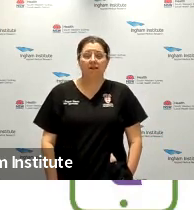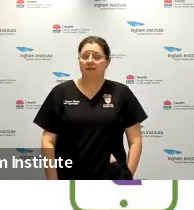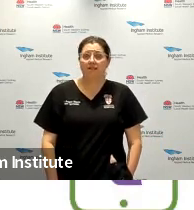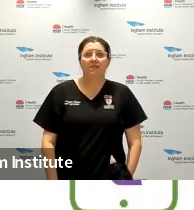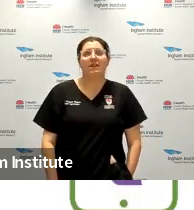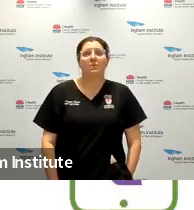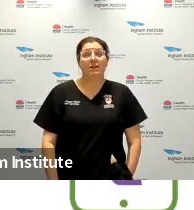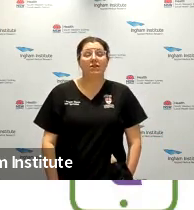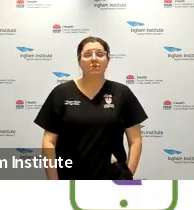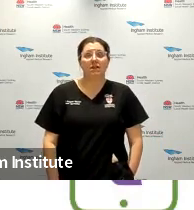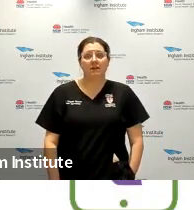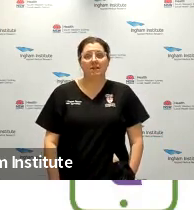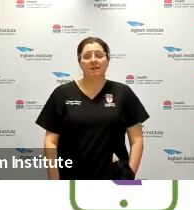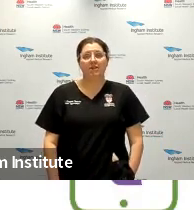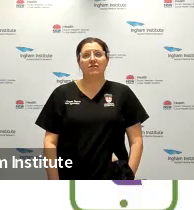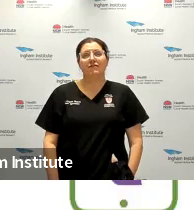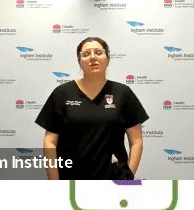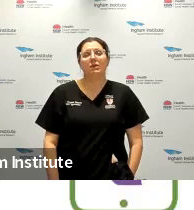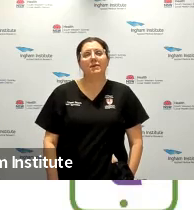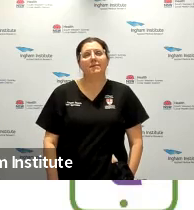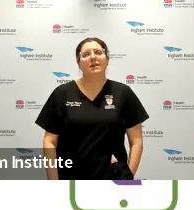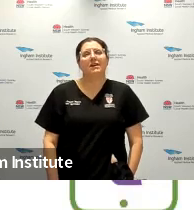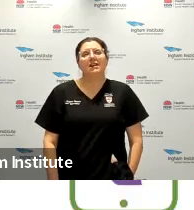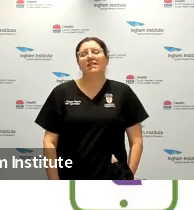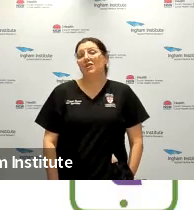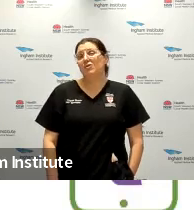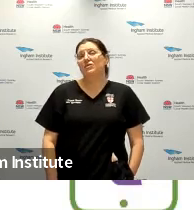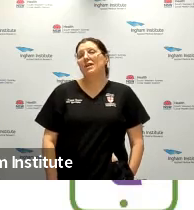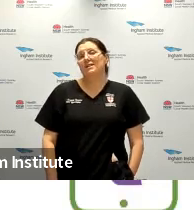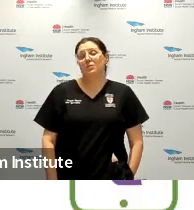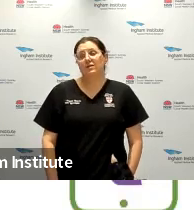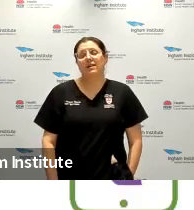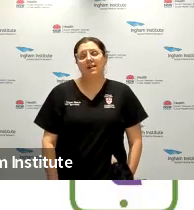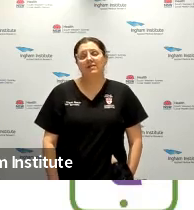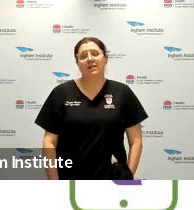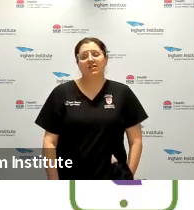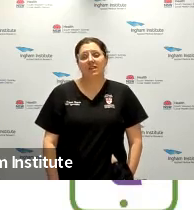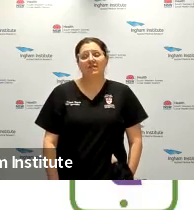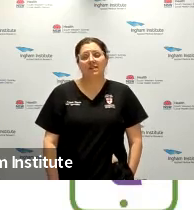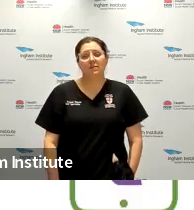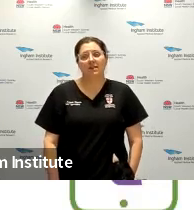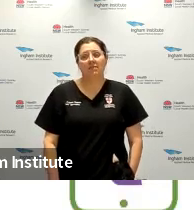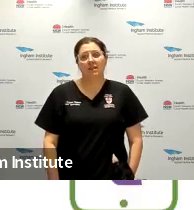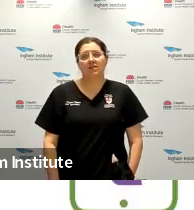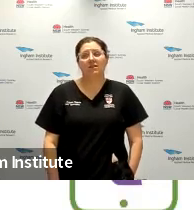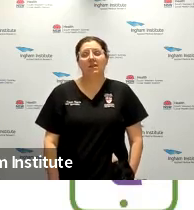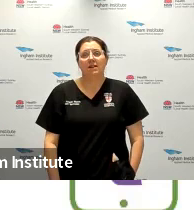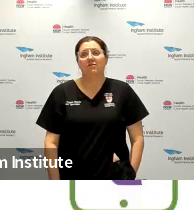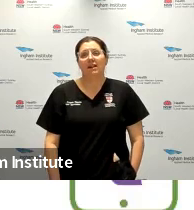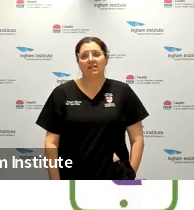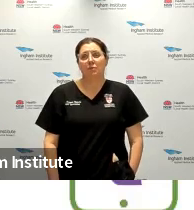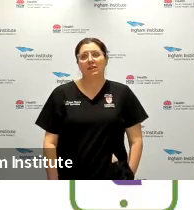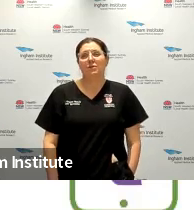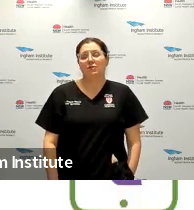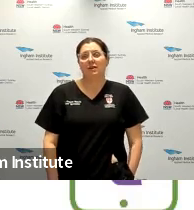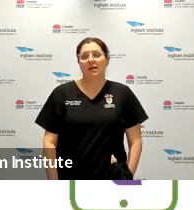those are going to develop preterm preeclampsia, that's 140 women. If they all took aspirin and achieved a 70% reduction in